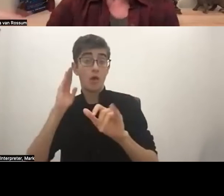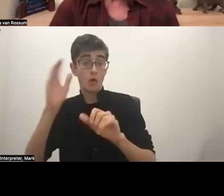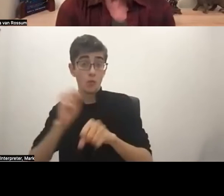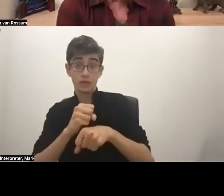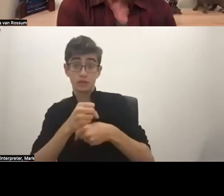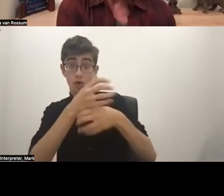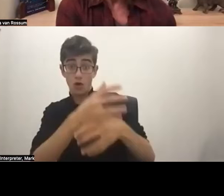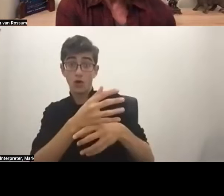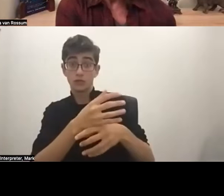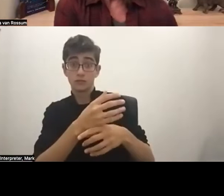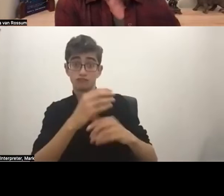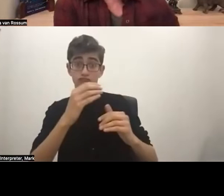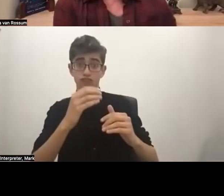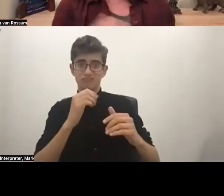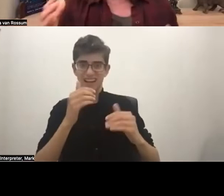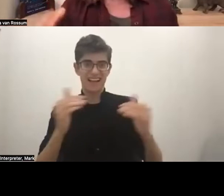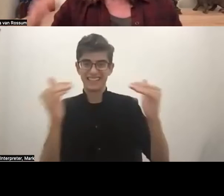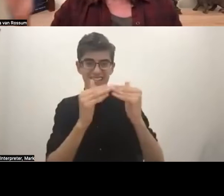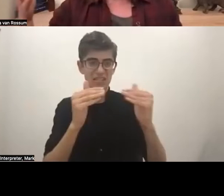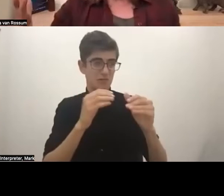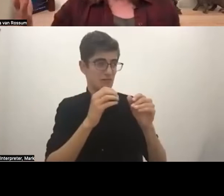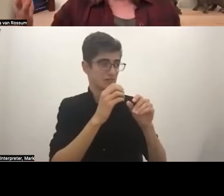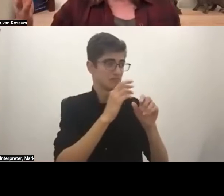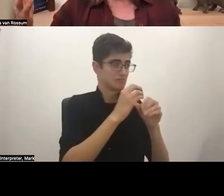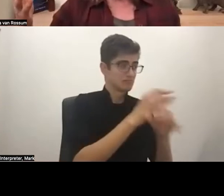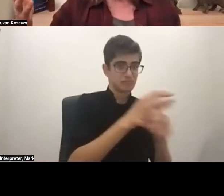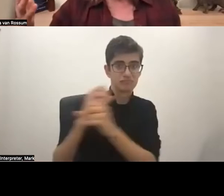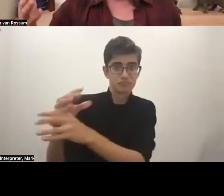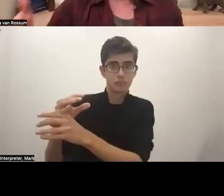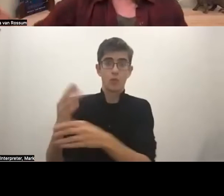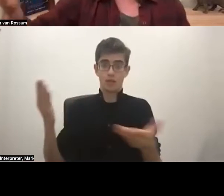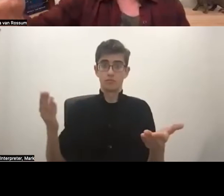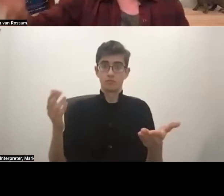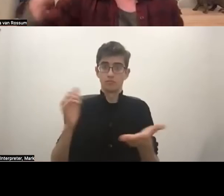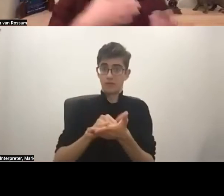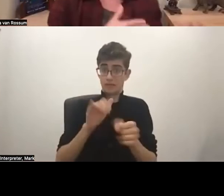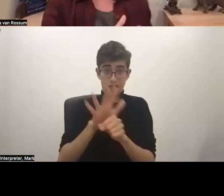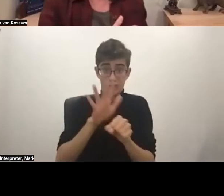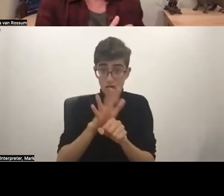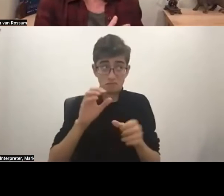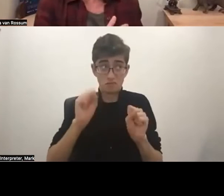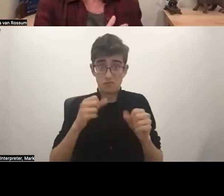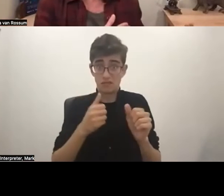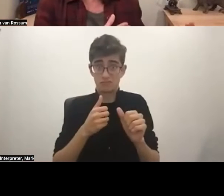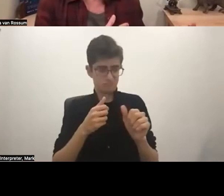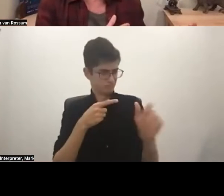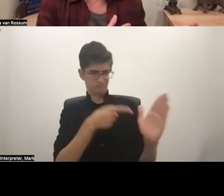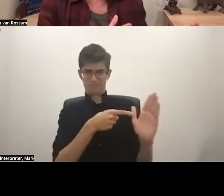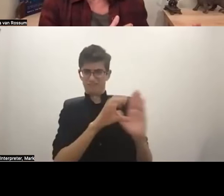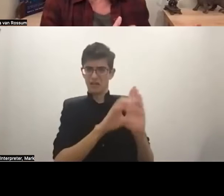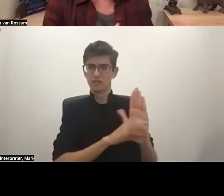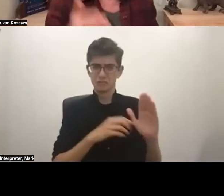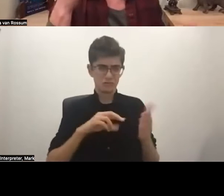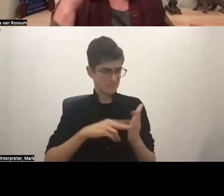is proposed or taking place. That should be enough to raise the constitutional question. And then there is also that procedural element